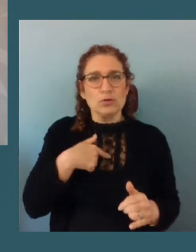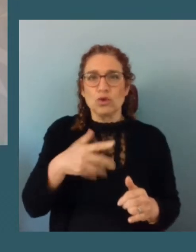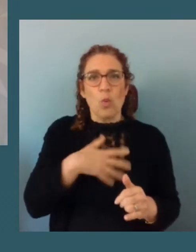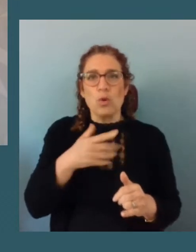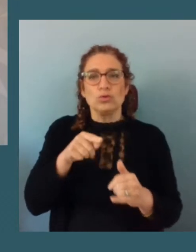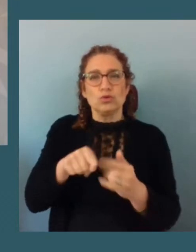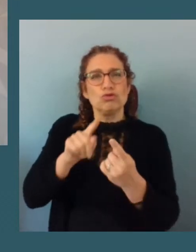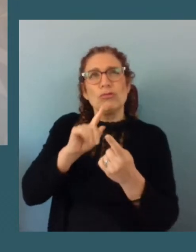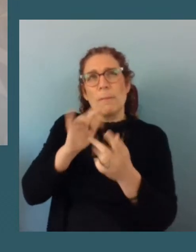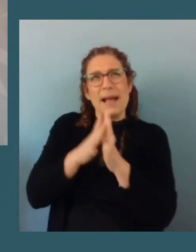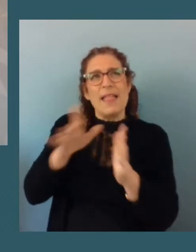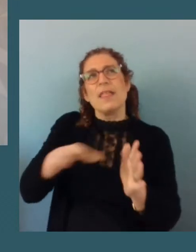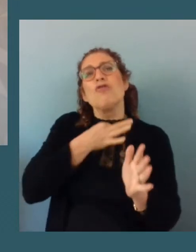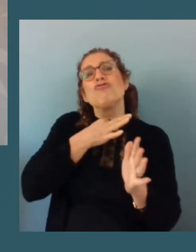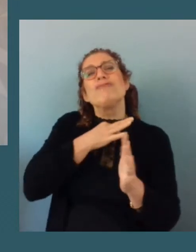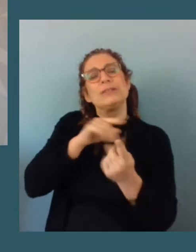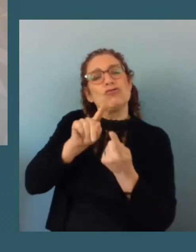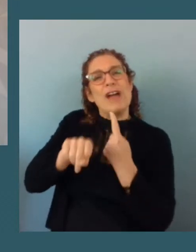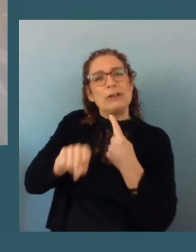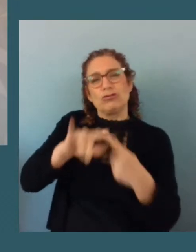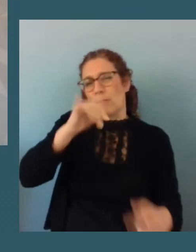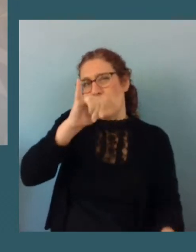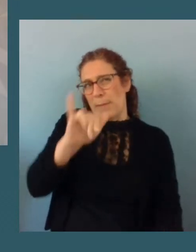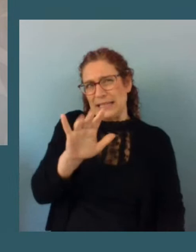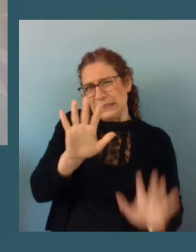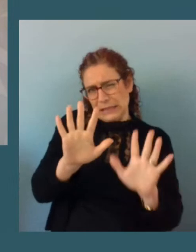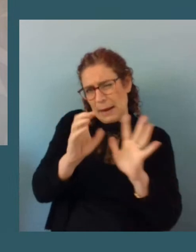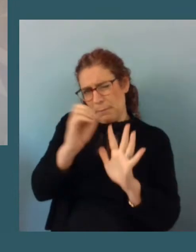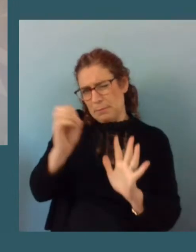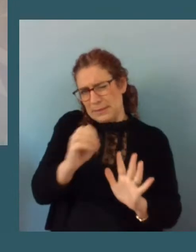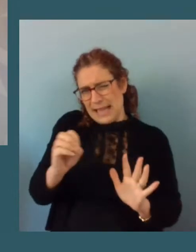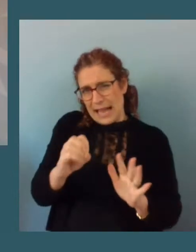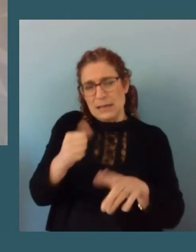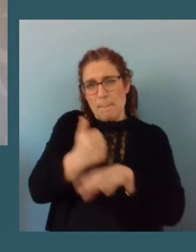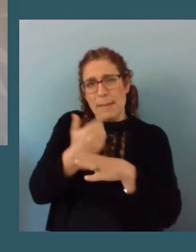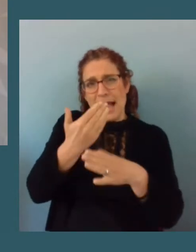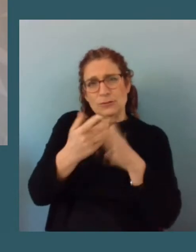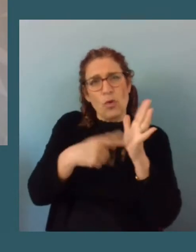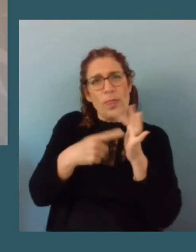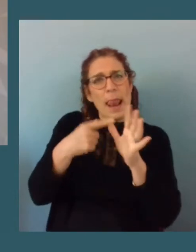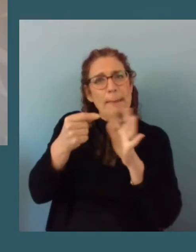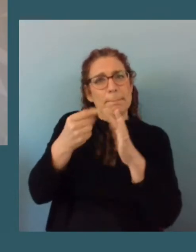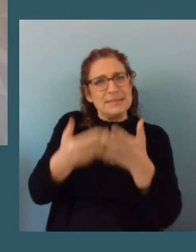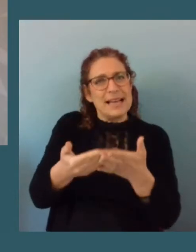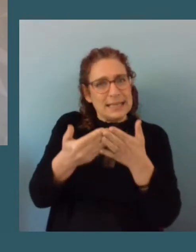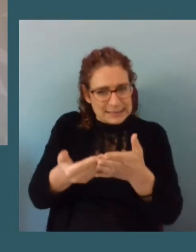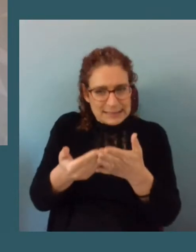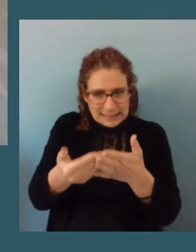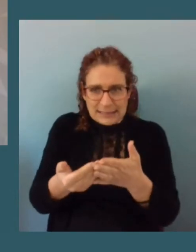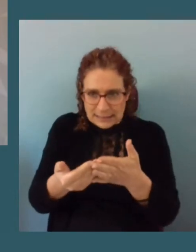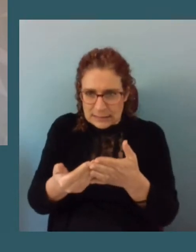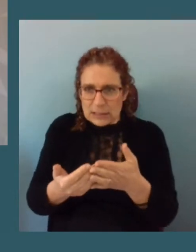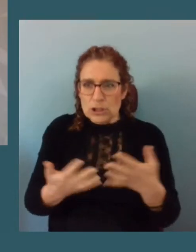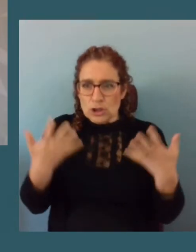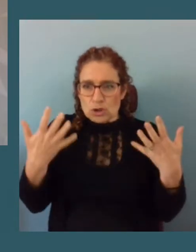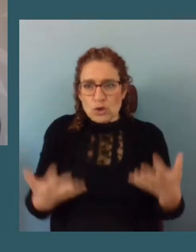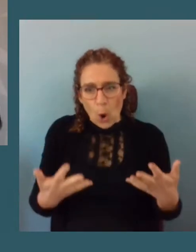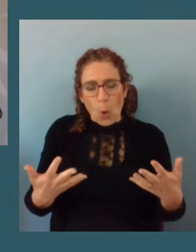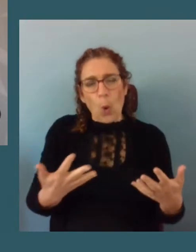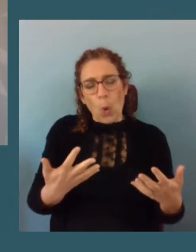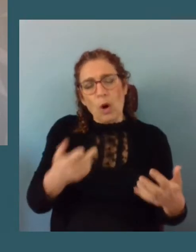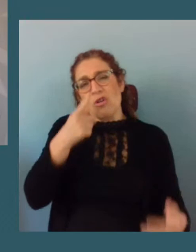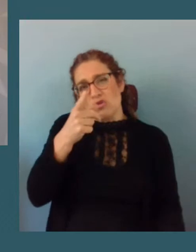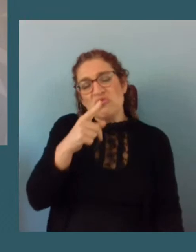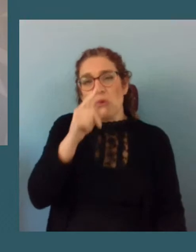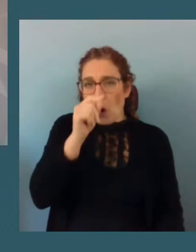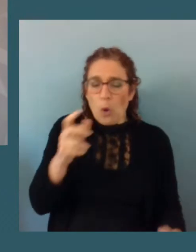about 10% based on, I think, the LEAP study. And so I think one can be pragmatic. You can talk to the families